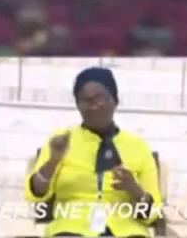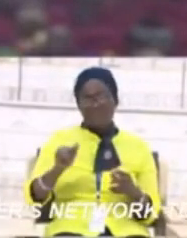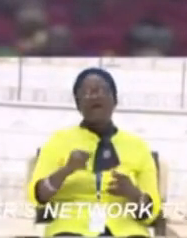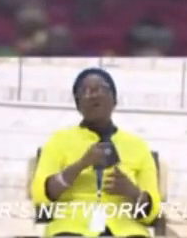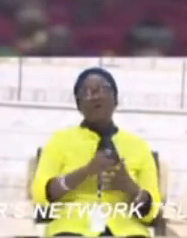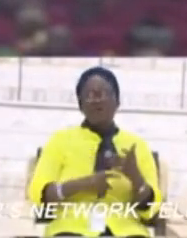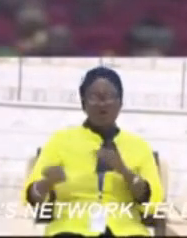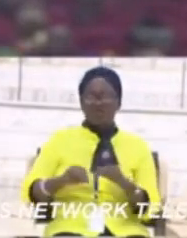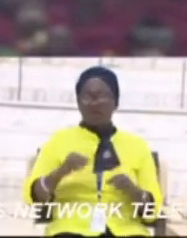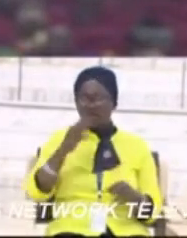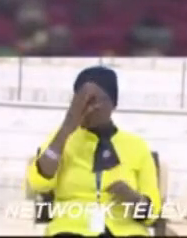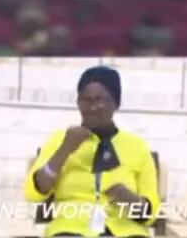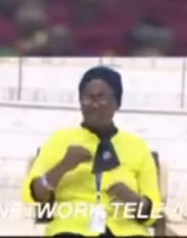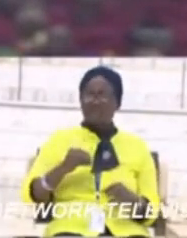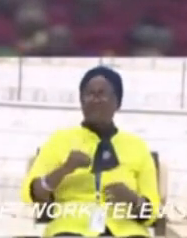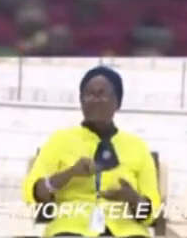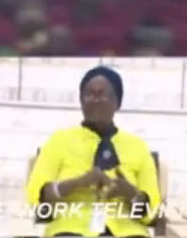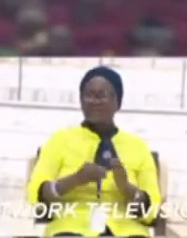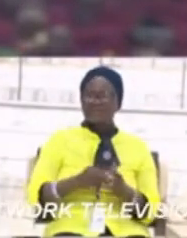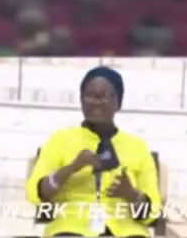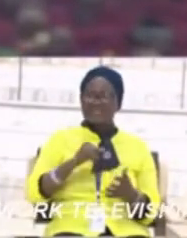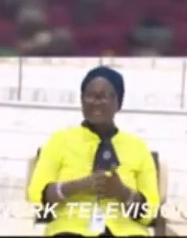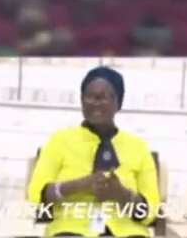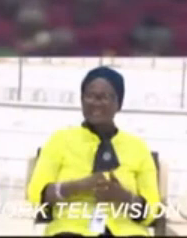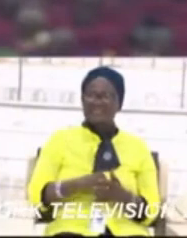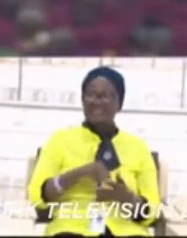means motion without progress.